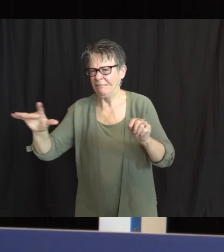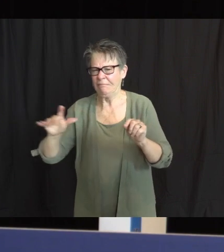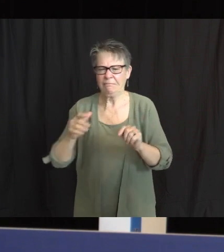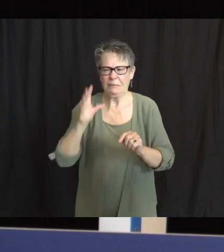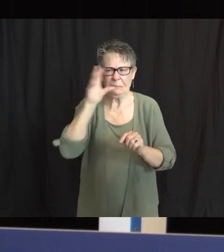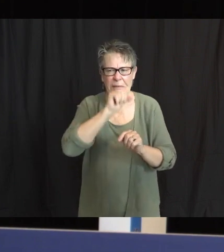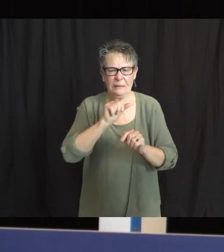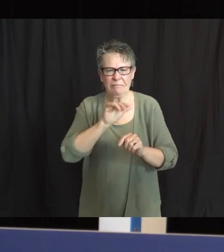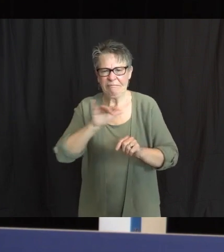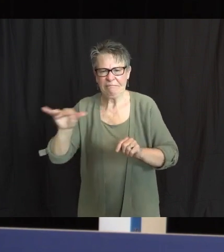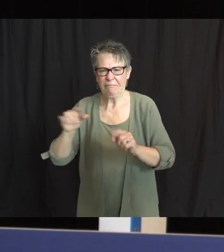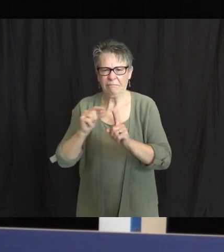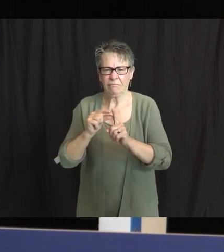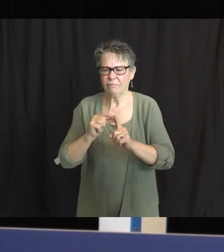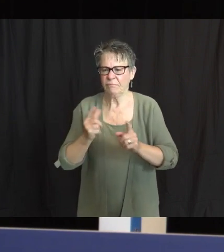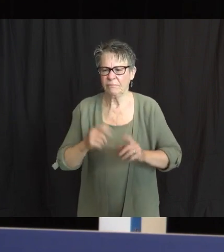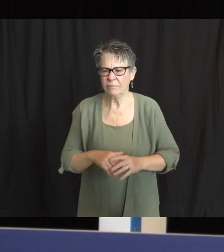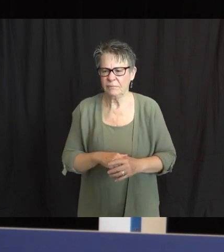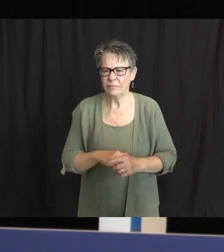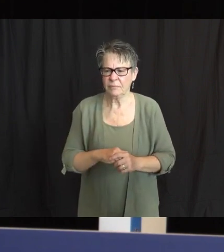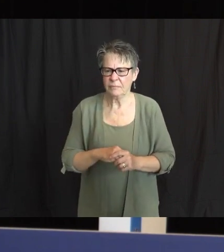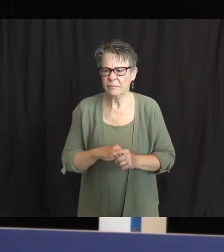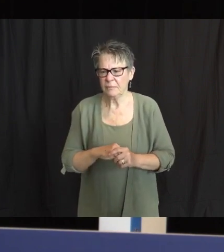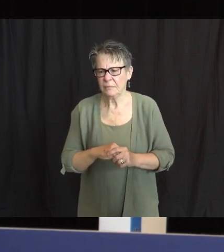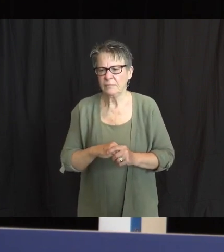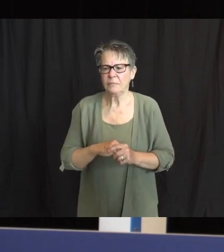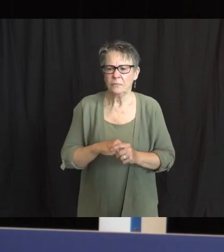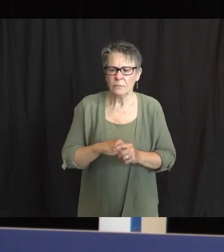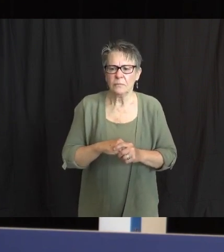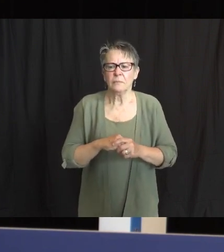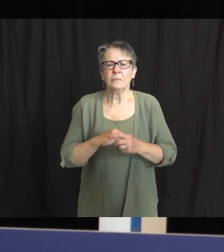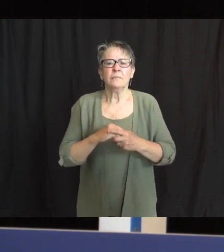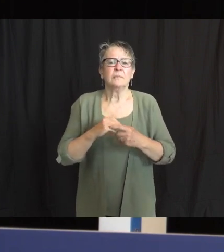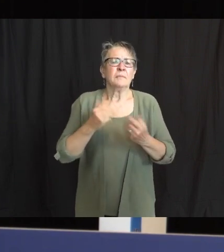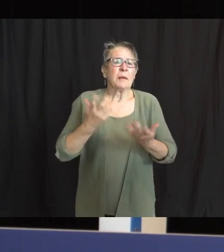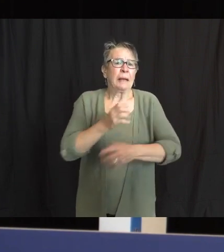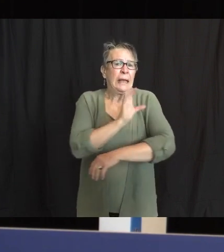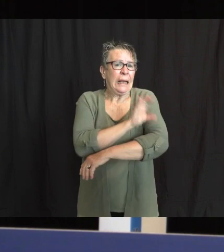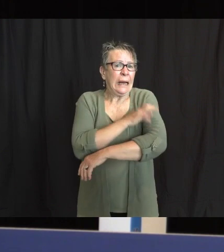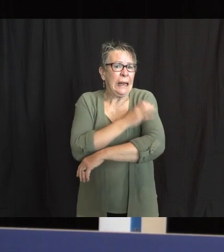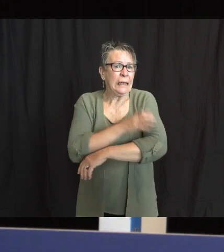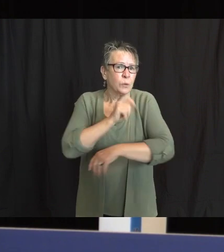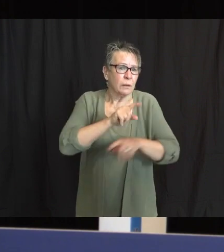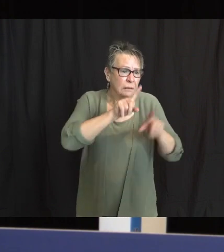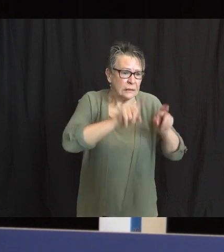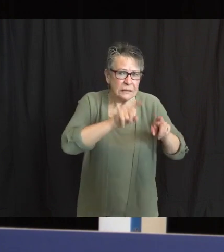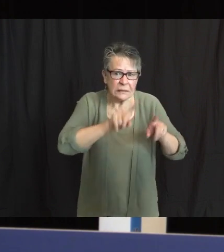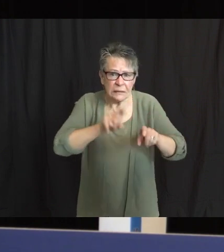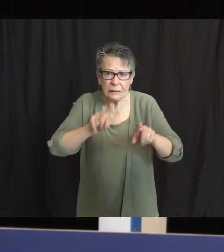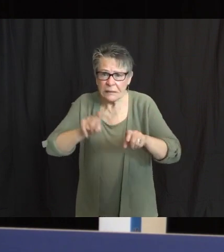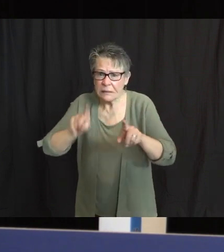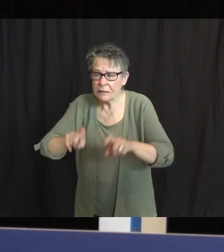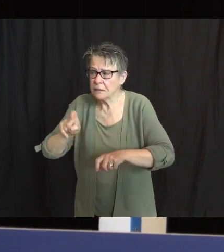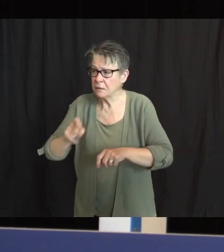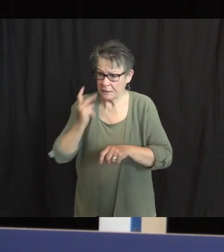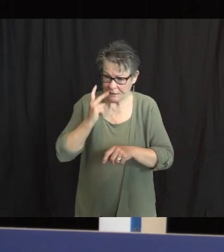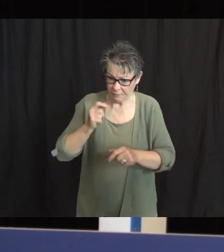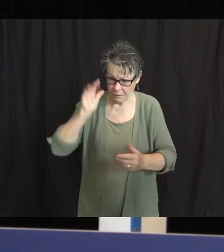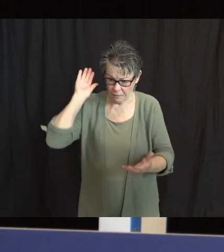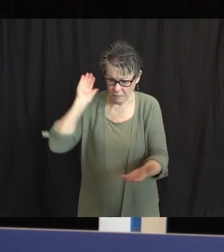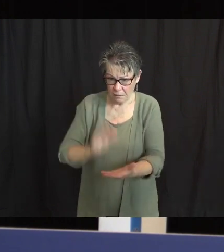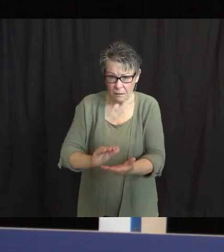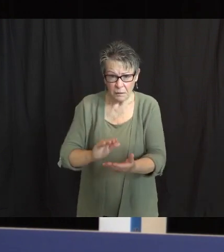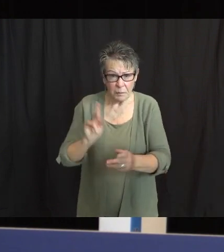then donated 600,000 plus doses to the U.S. government, which are being distributed to hospitals through